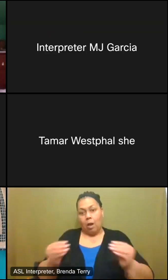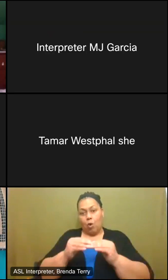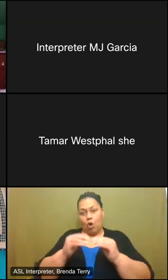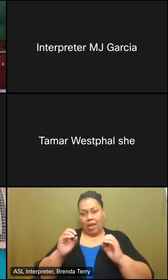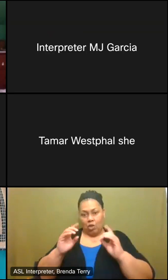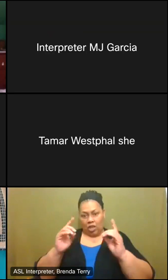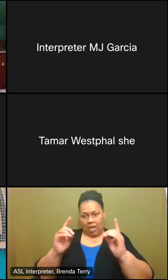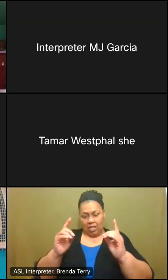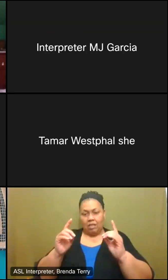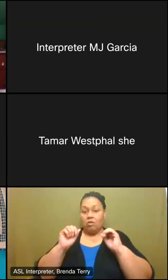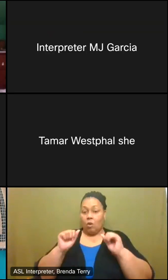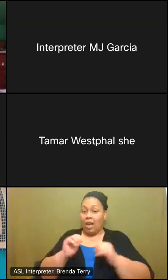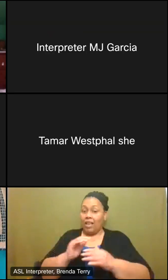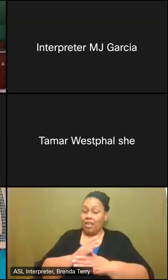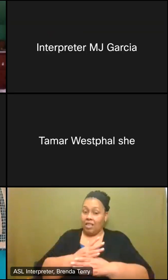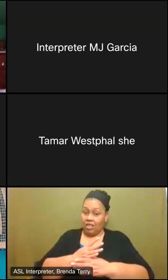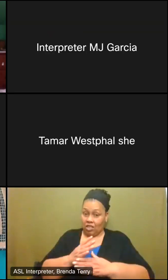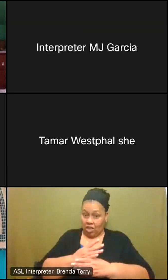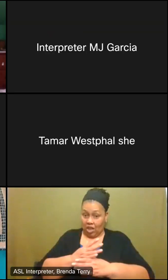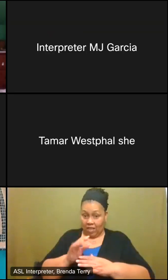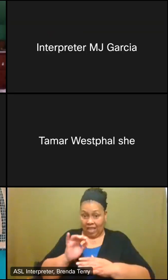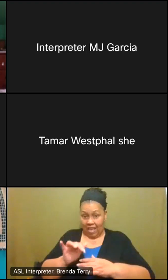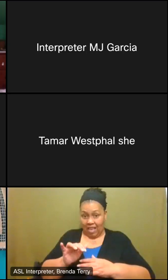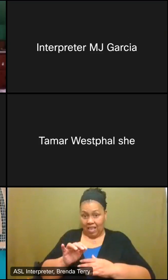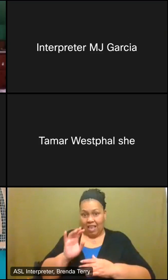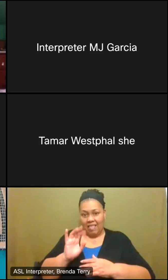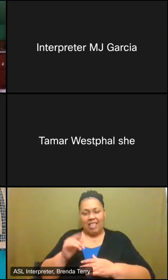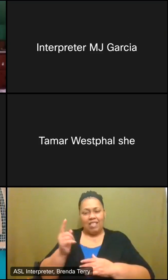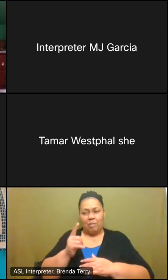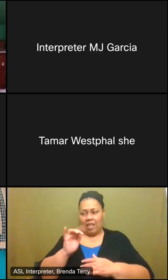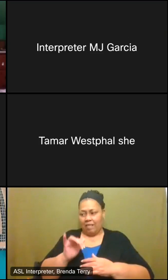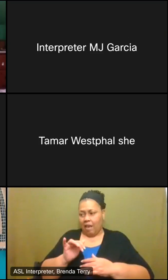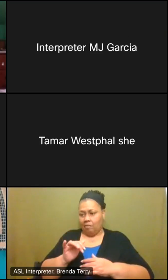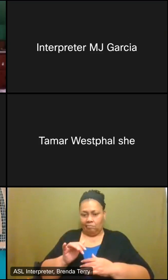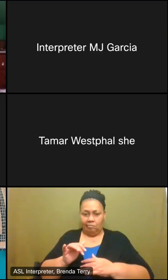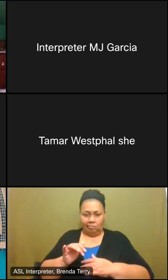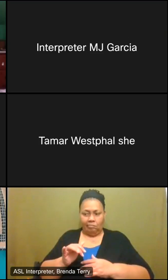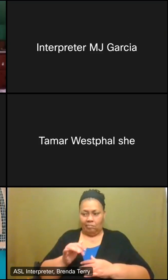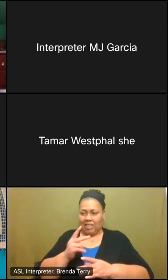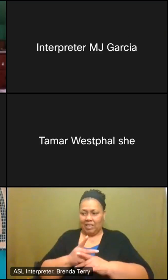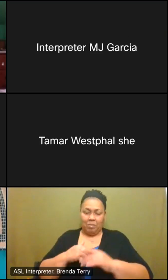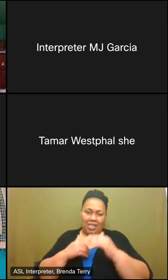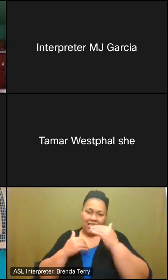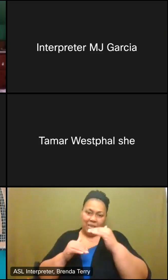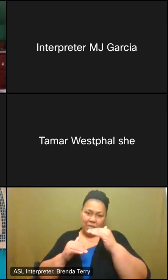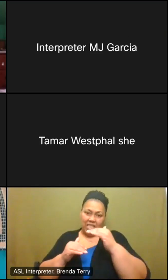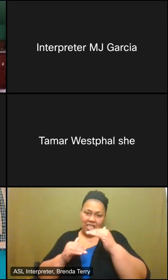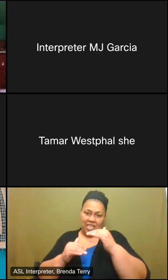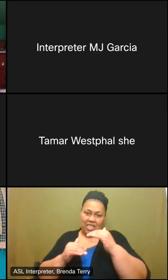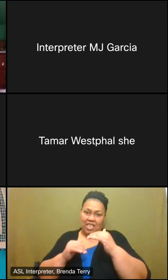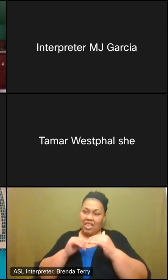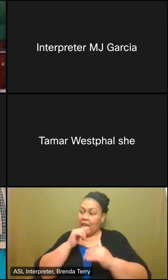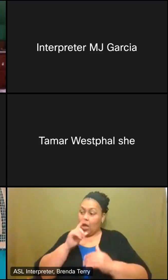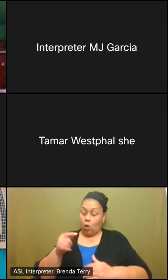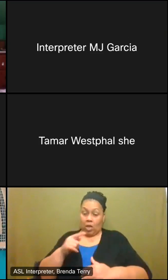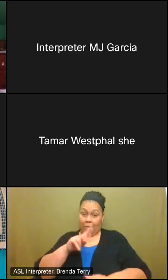share that, because I feel like that was something that kept me limited and not only my personal